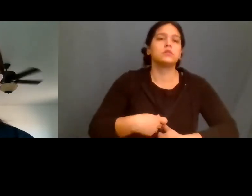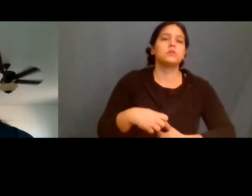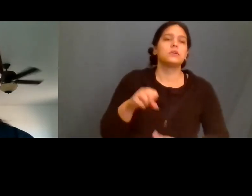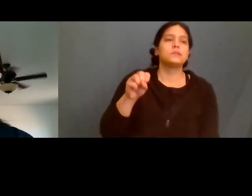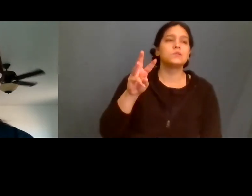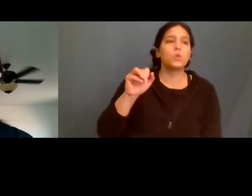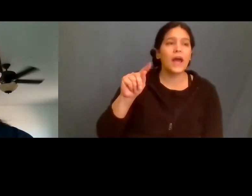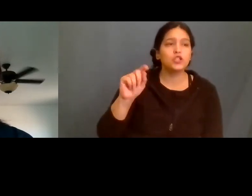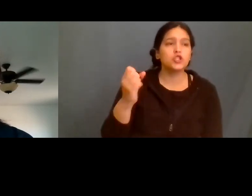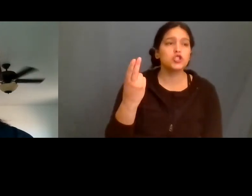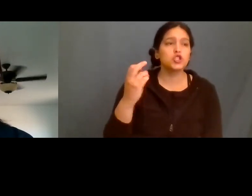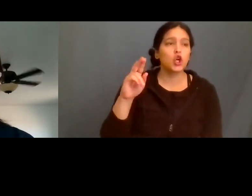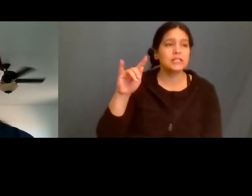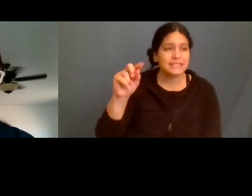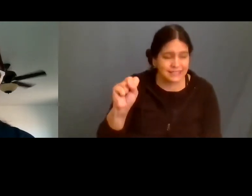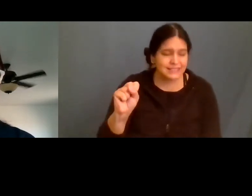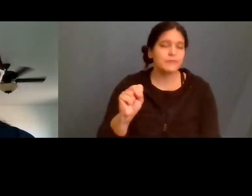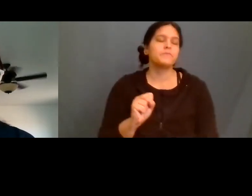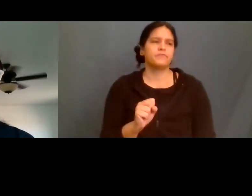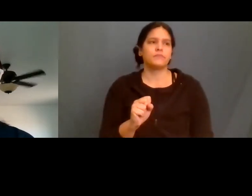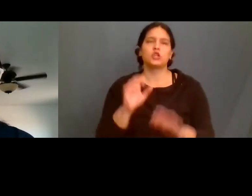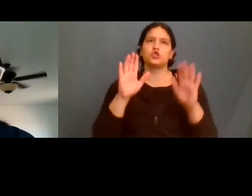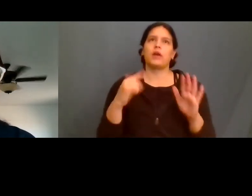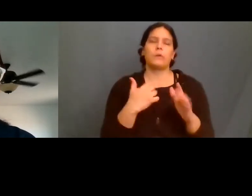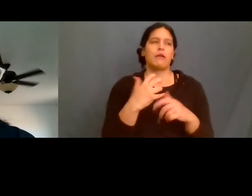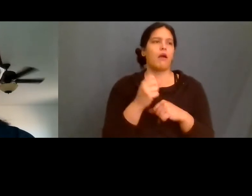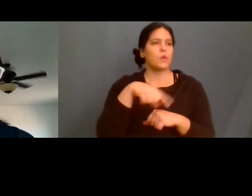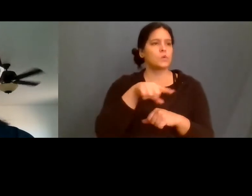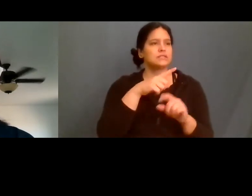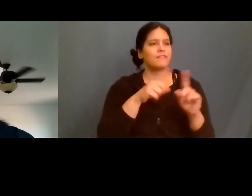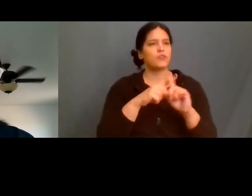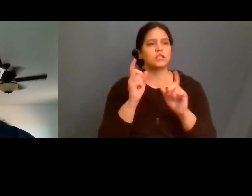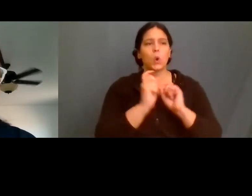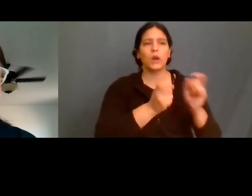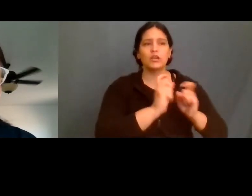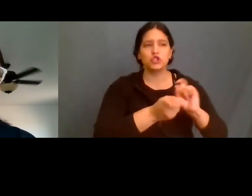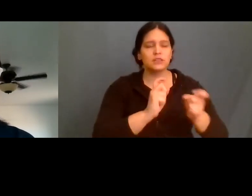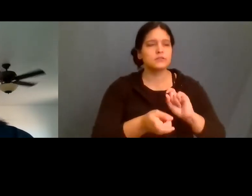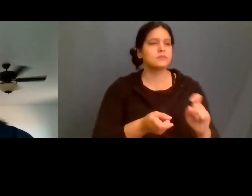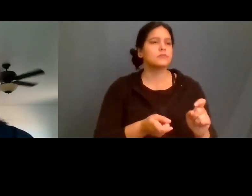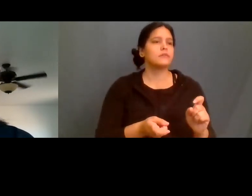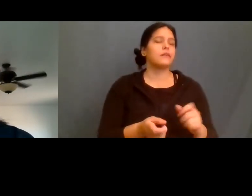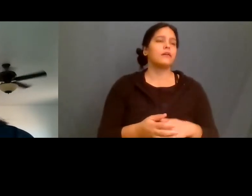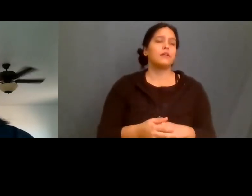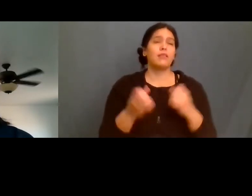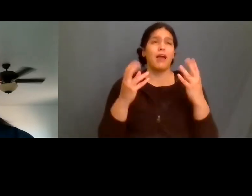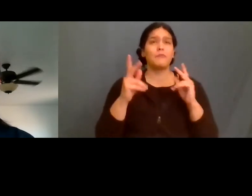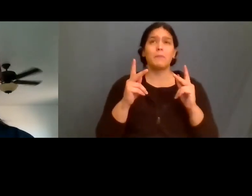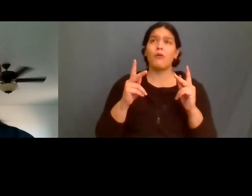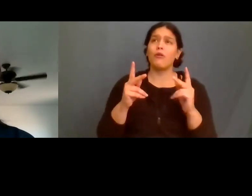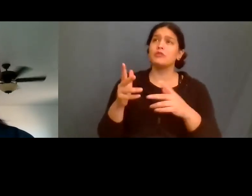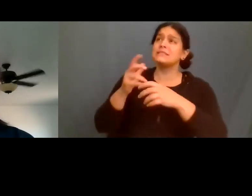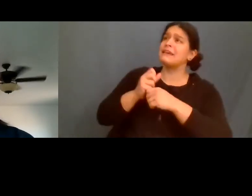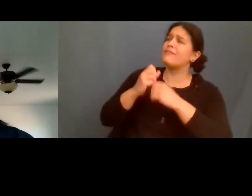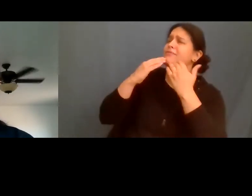It's just really great that we got those donations. A lot of people were very thankful, and I